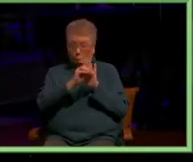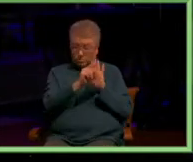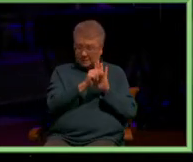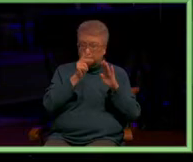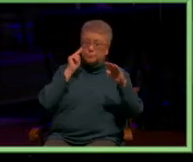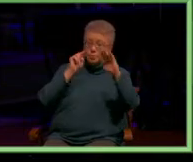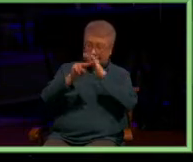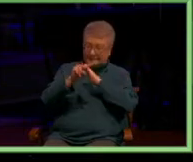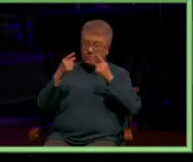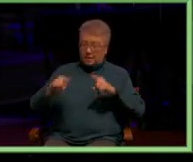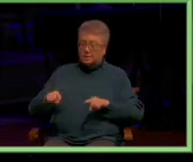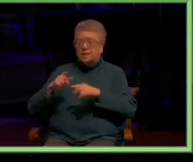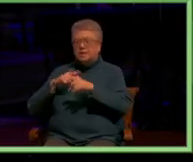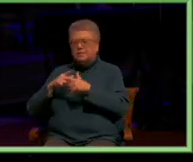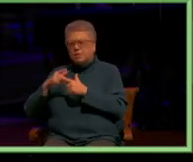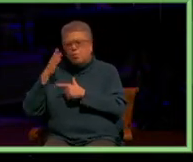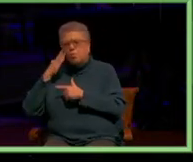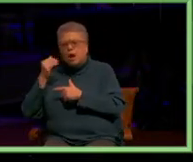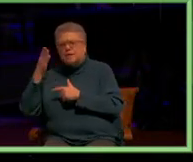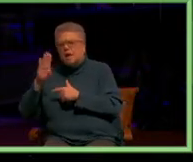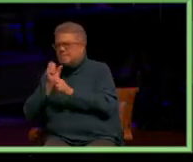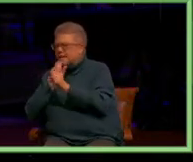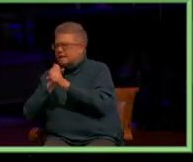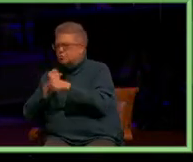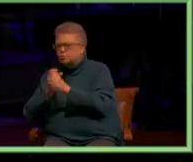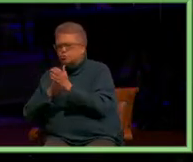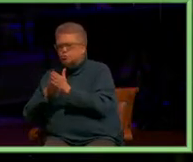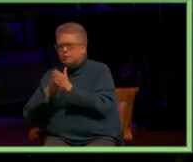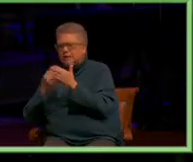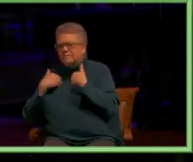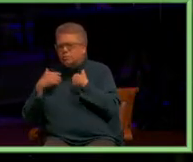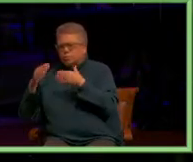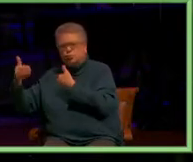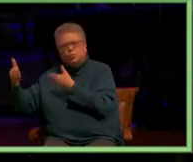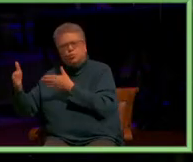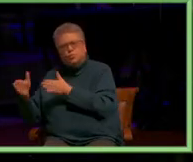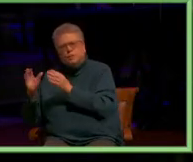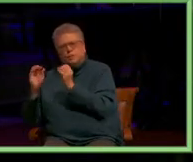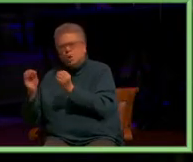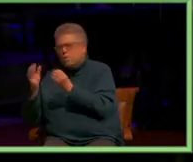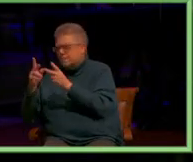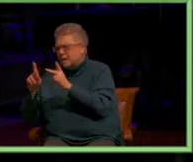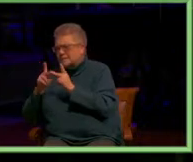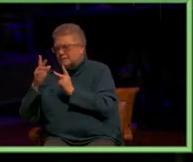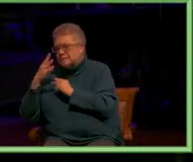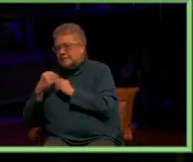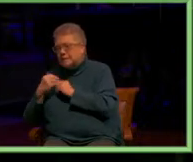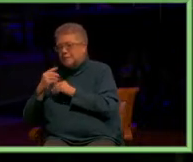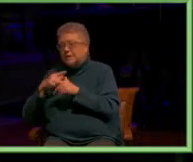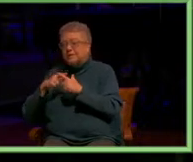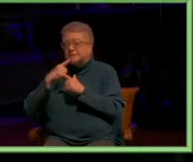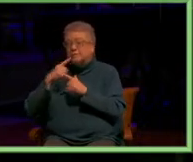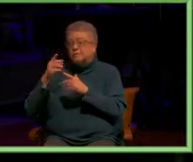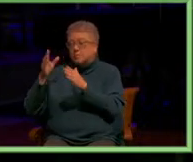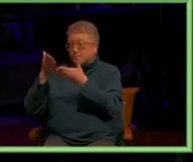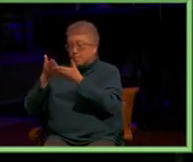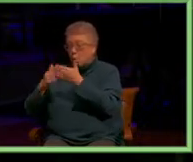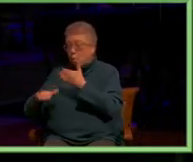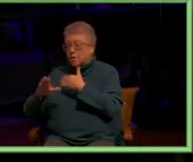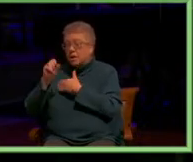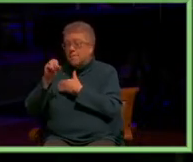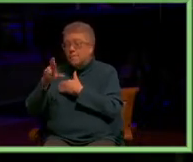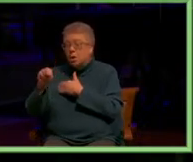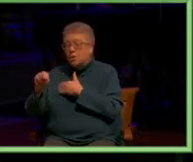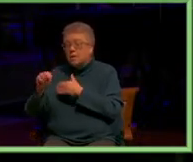would happen. He said, wonder why God didn't think to make sure they had a room available. And then we are reminded he was born in a barn because he came for